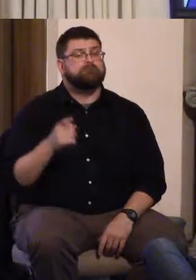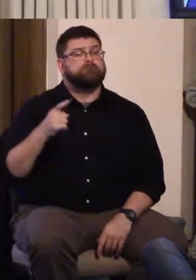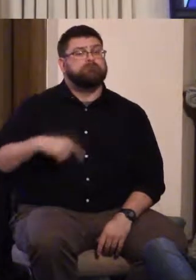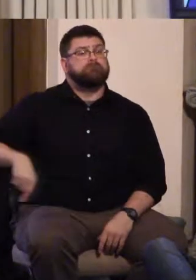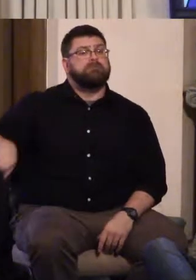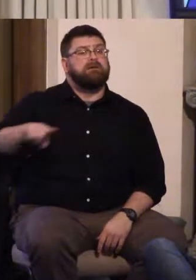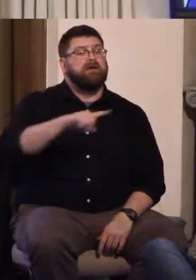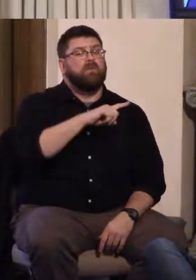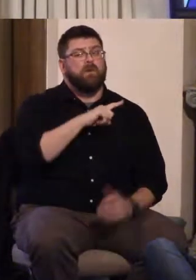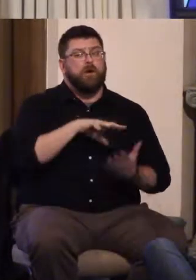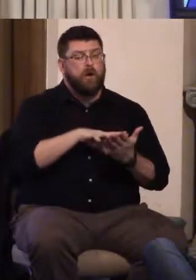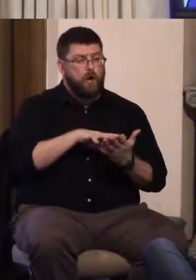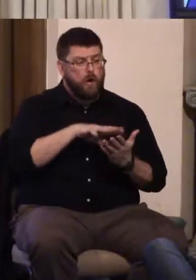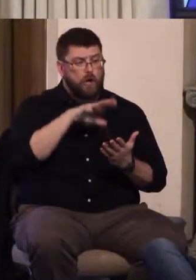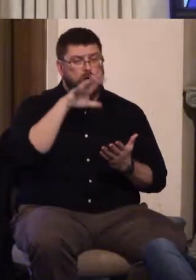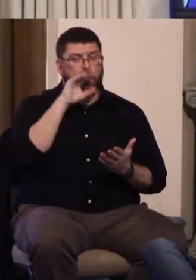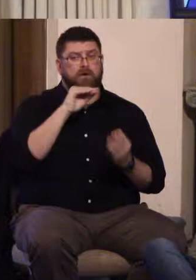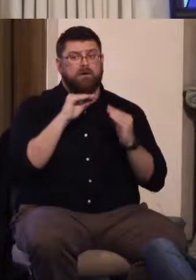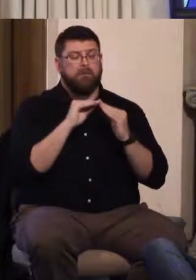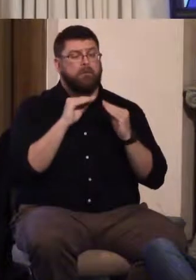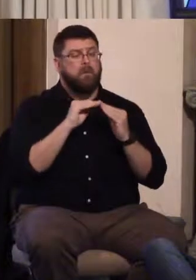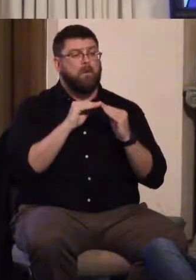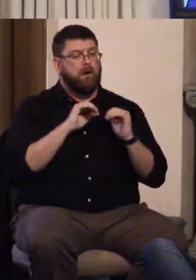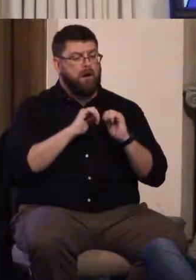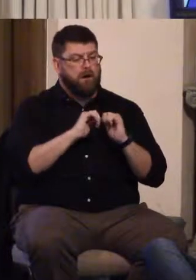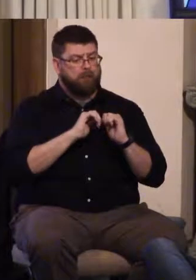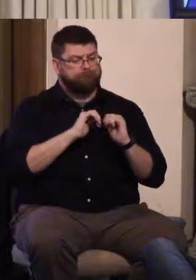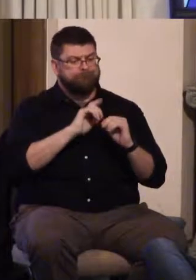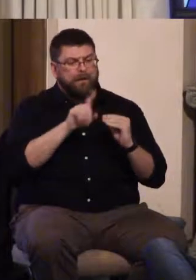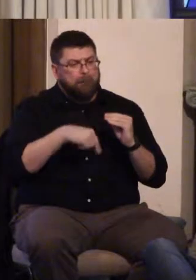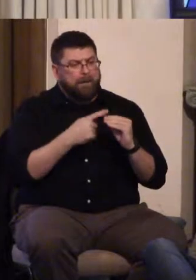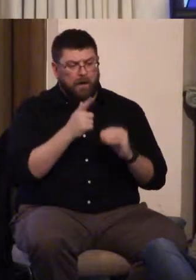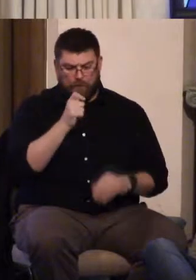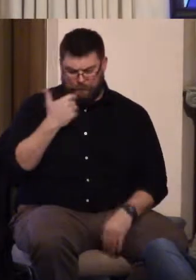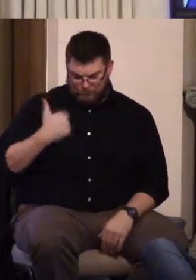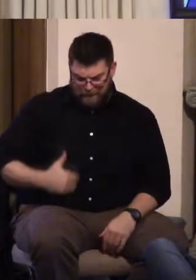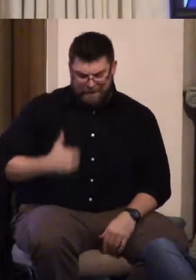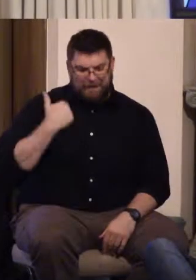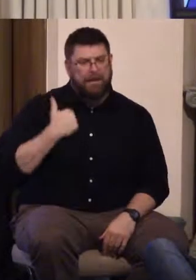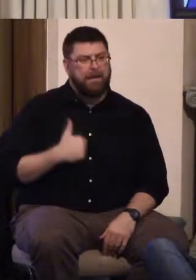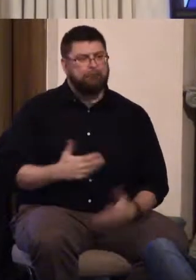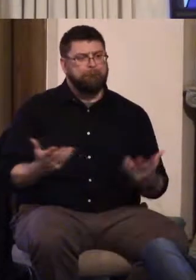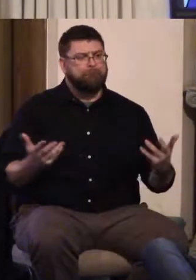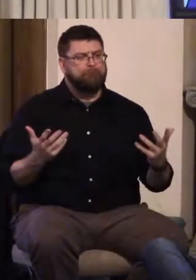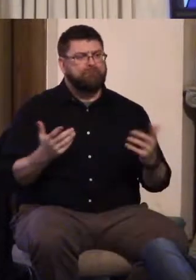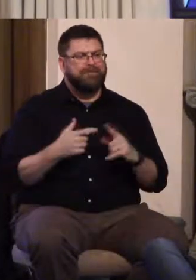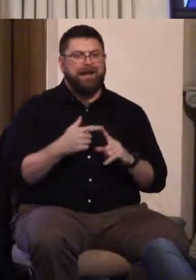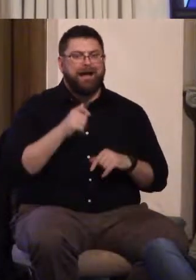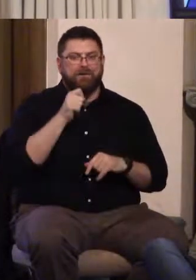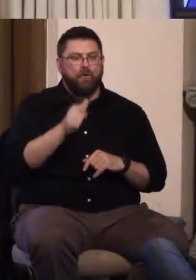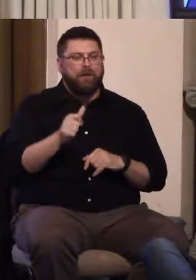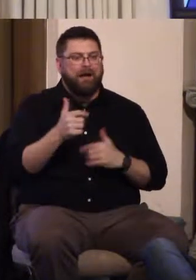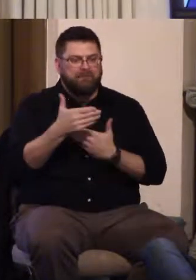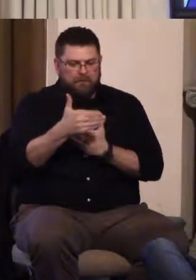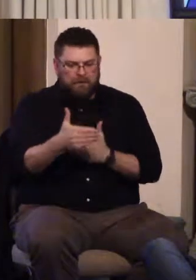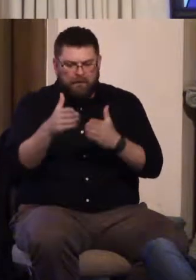That we are learning more about who and what we are. That we do not have to be defined by a